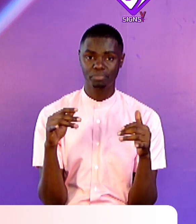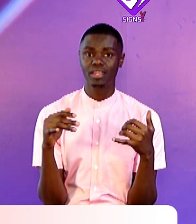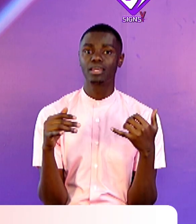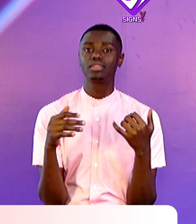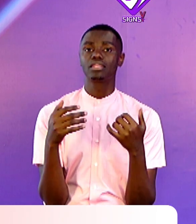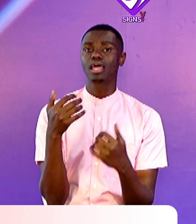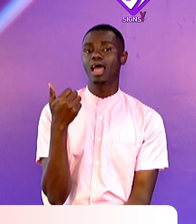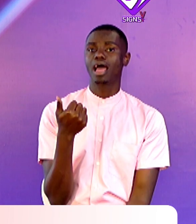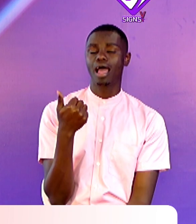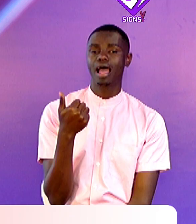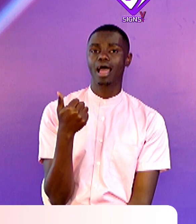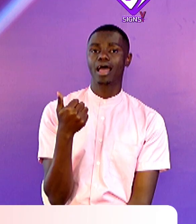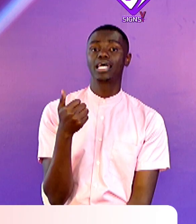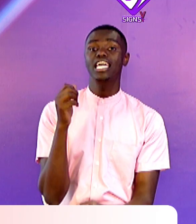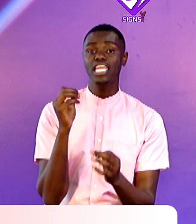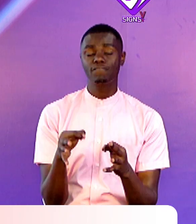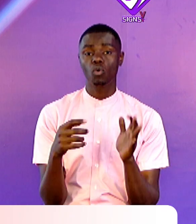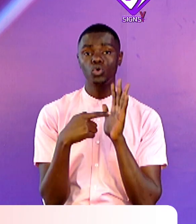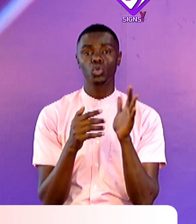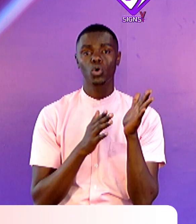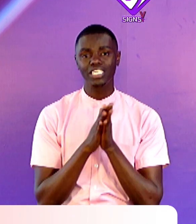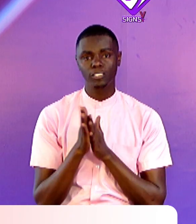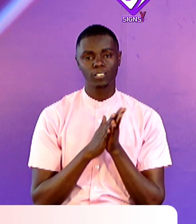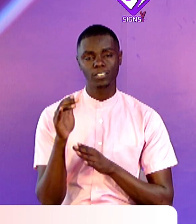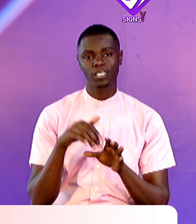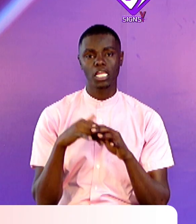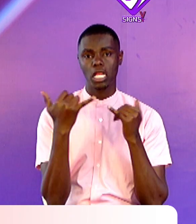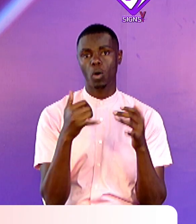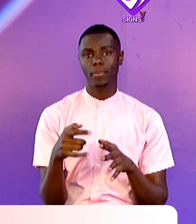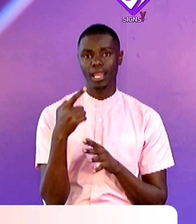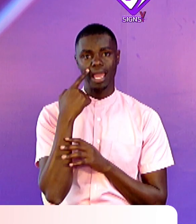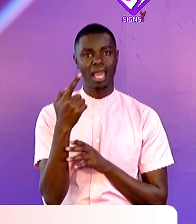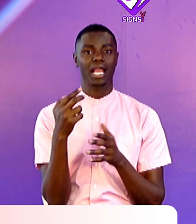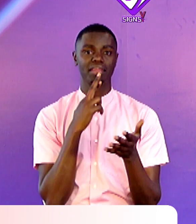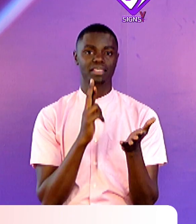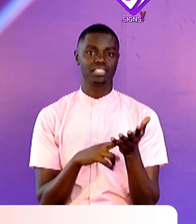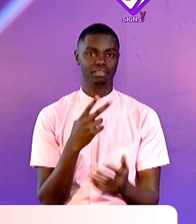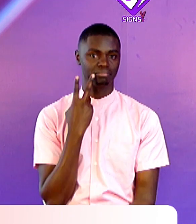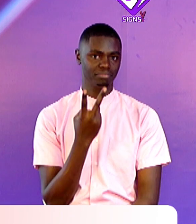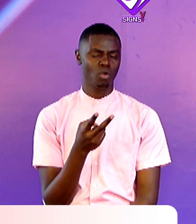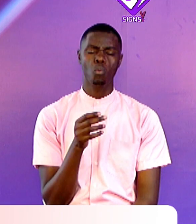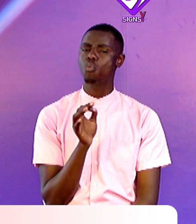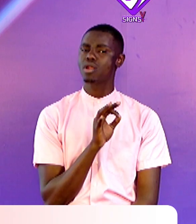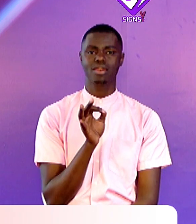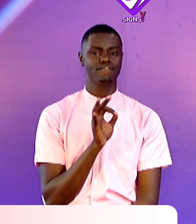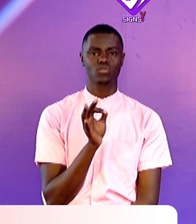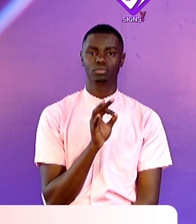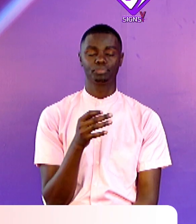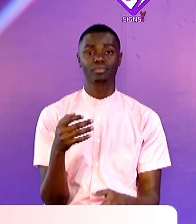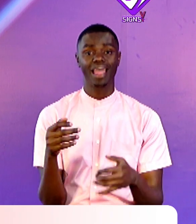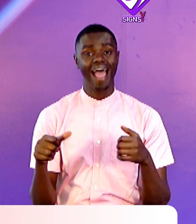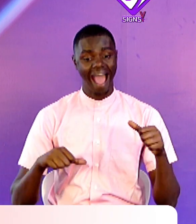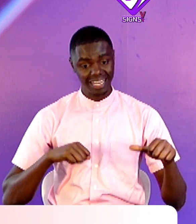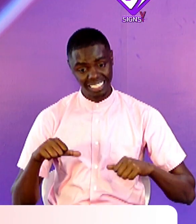there. president showed interest in our players, right. Look at the results we have obtained. Right. Wonderful. Algeria is there,